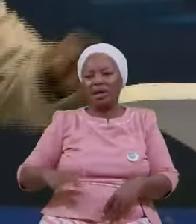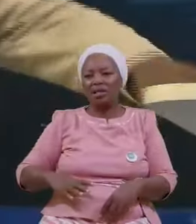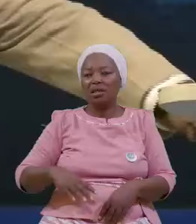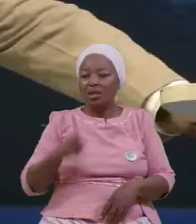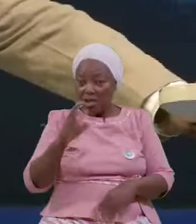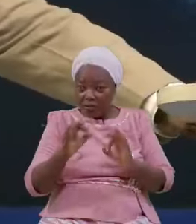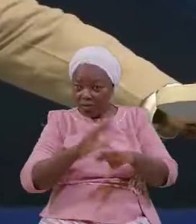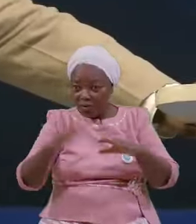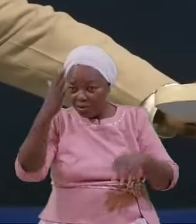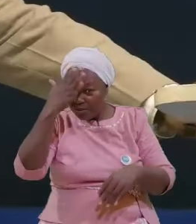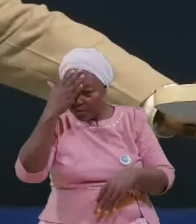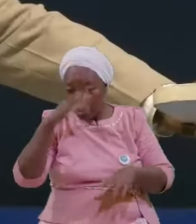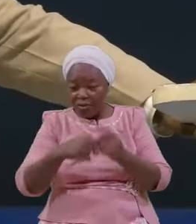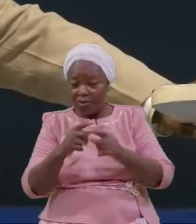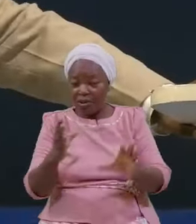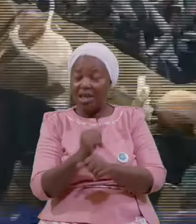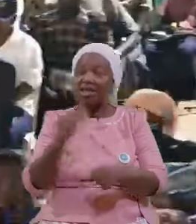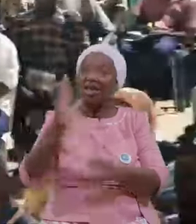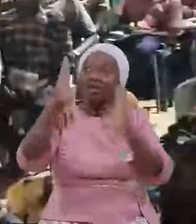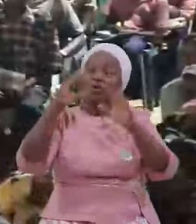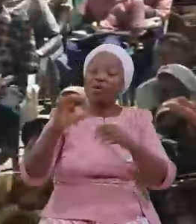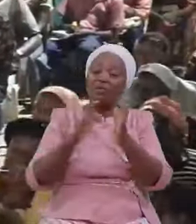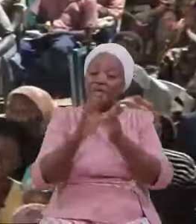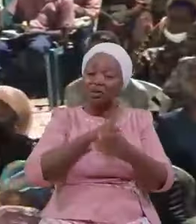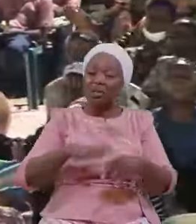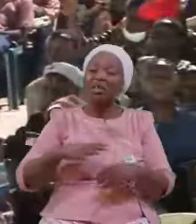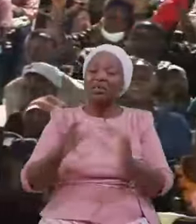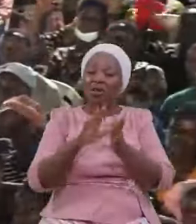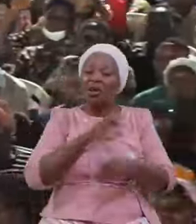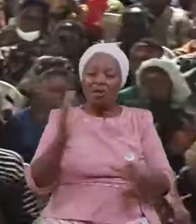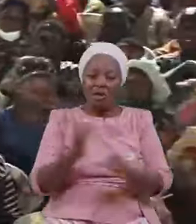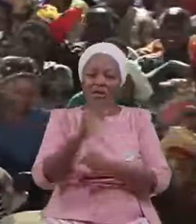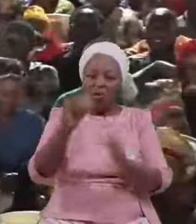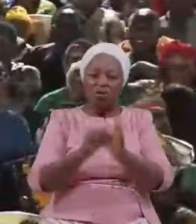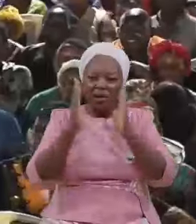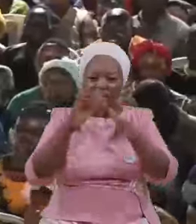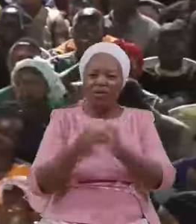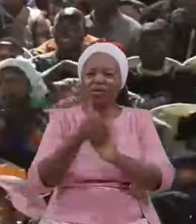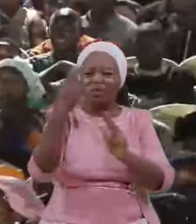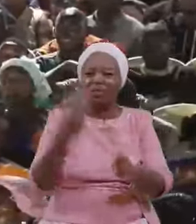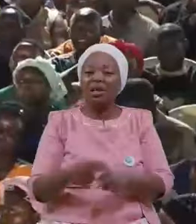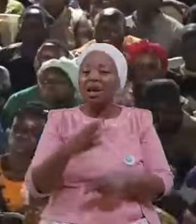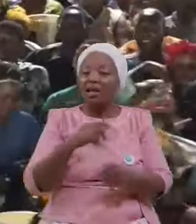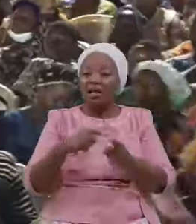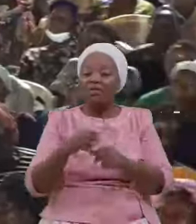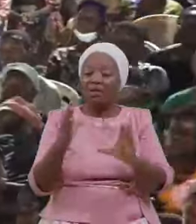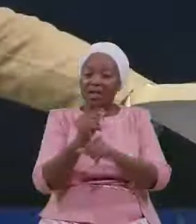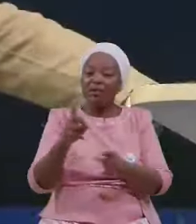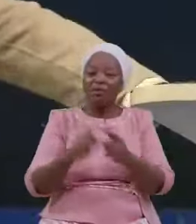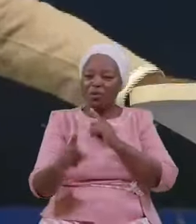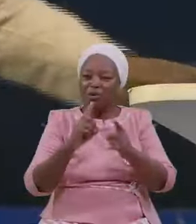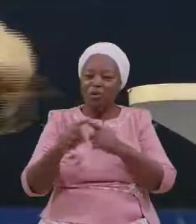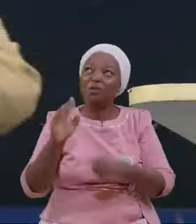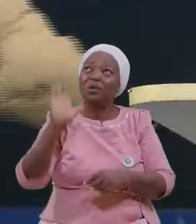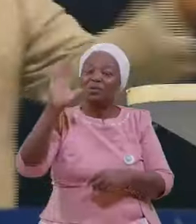his attention, he will get your attention. And he'll get you talking to him. And when you